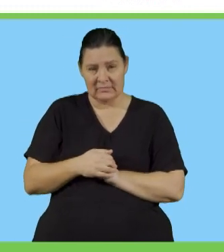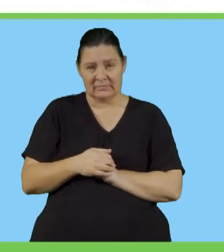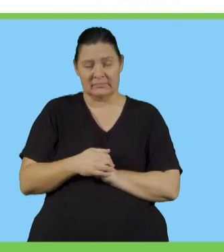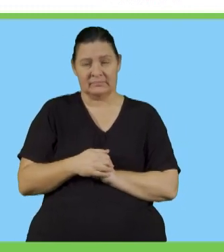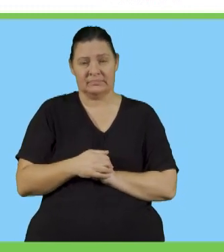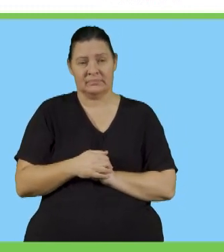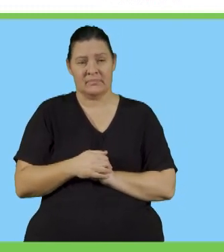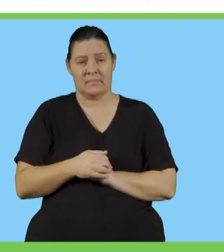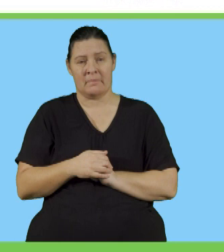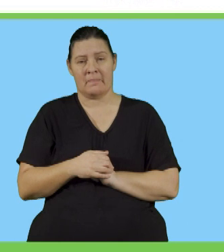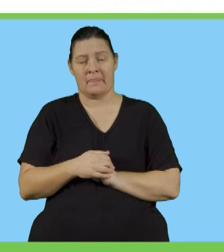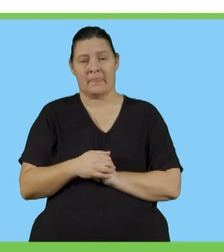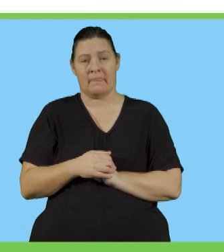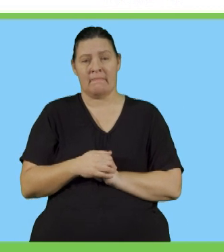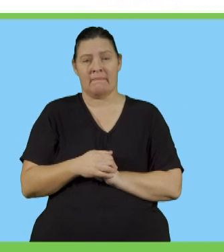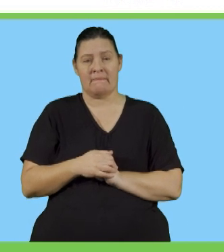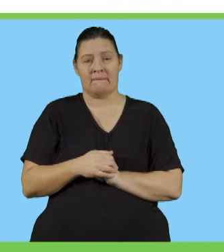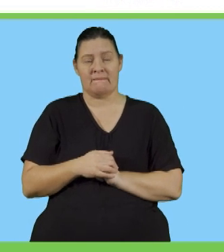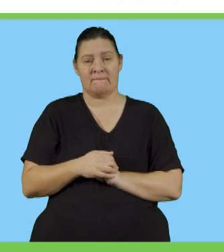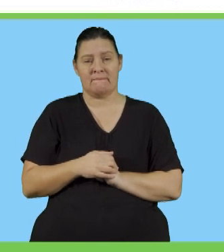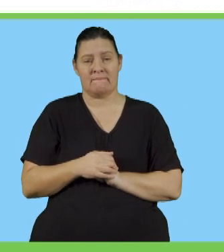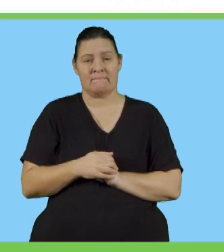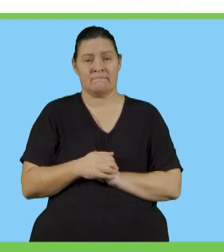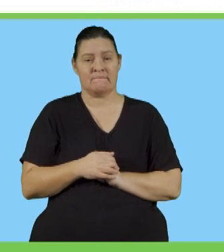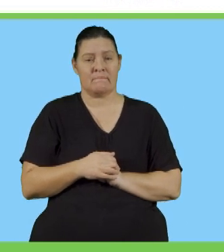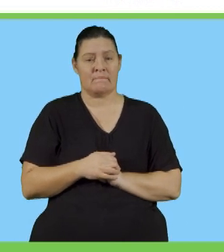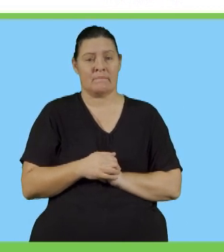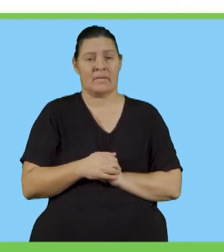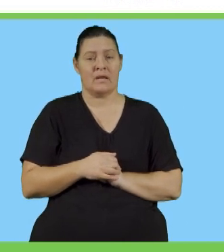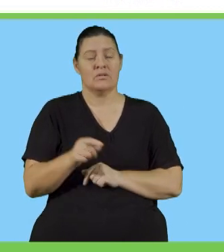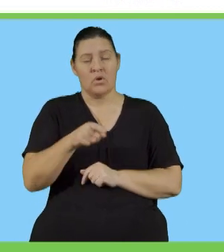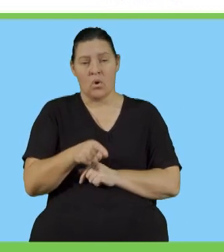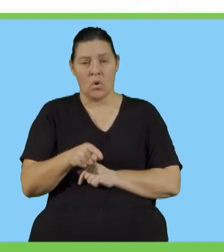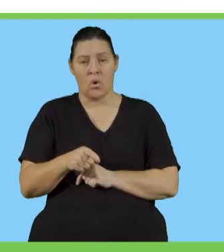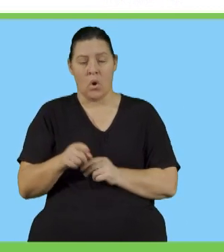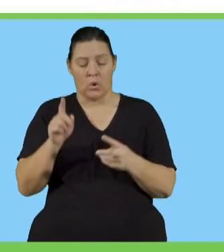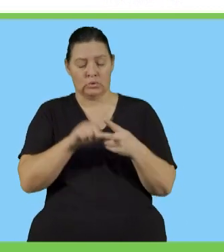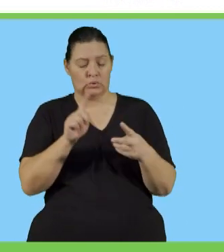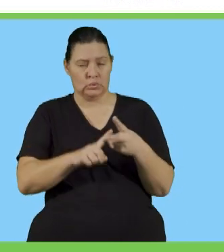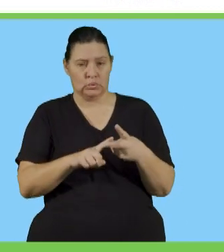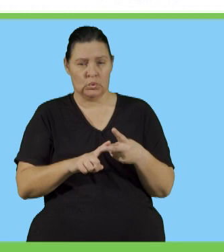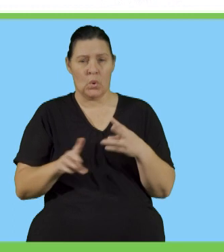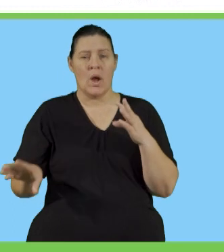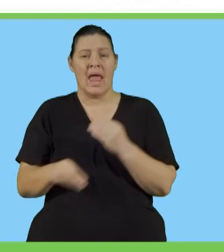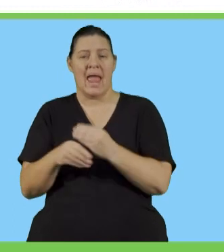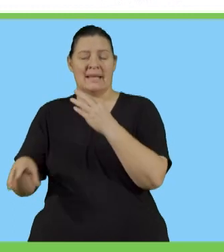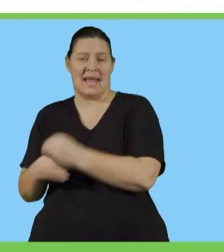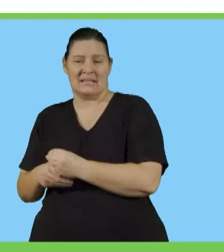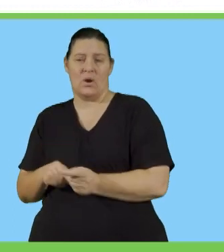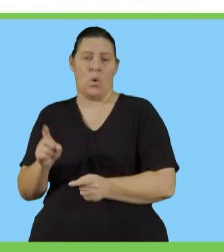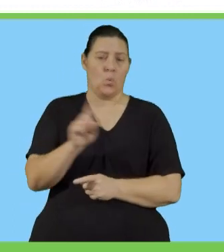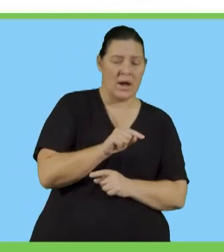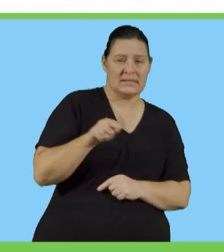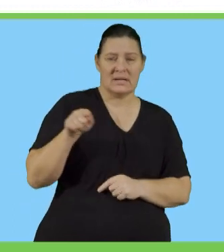So that is the energy, which pigment absorbs it here. And then what two things are being added here? What and